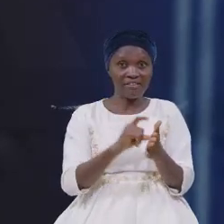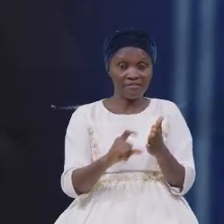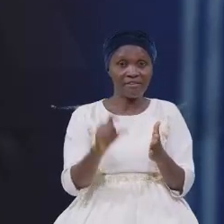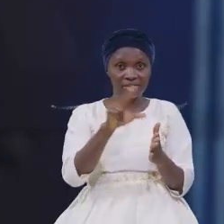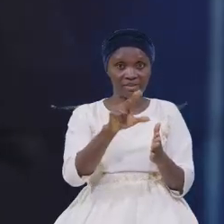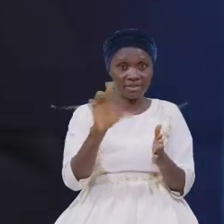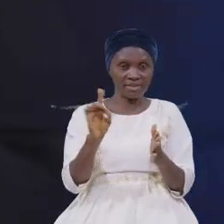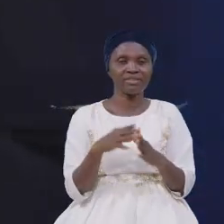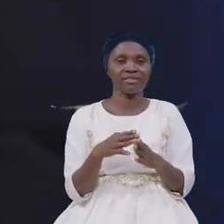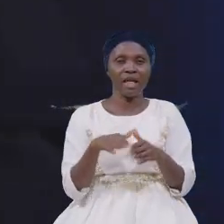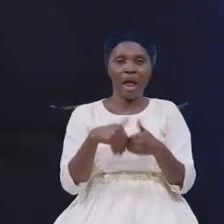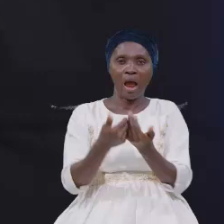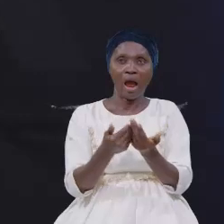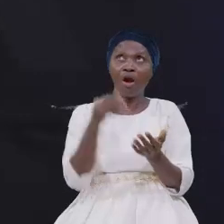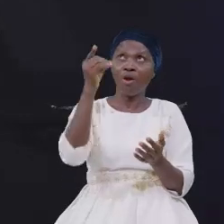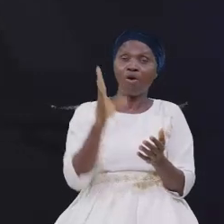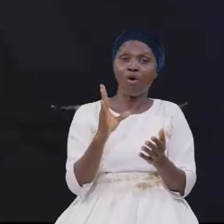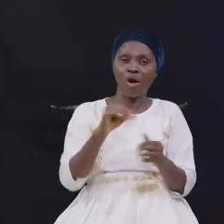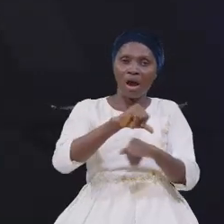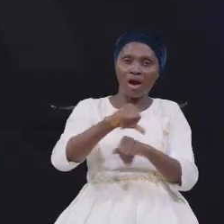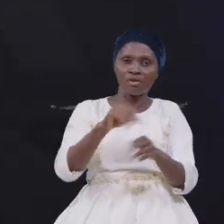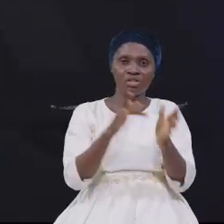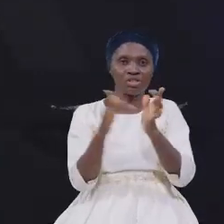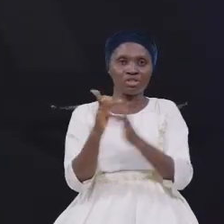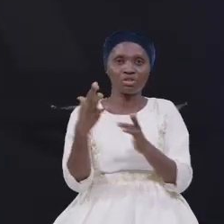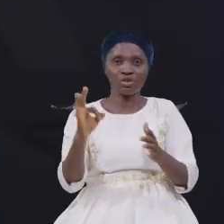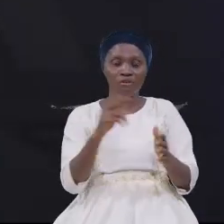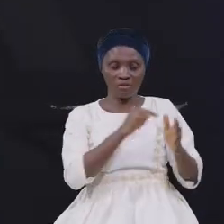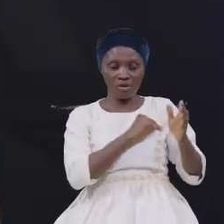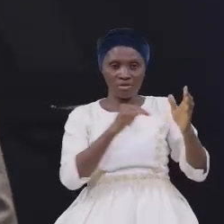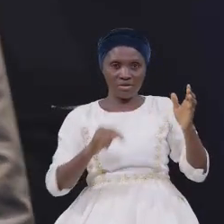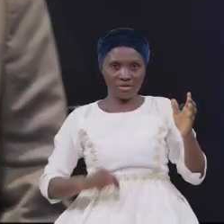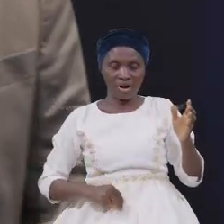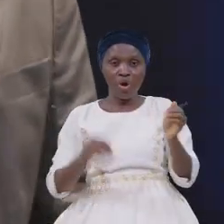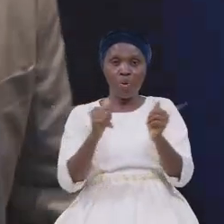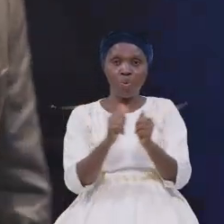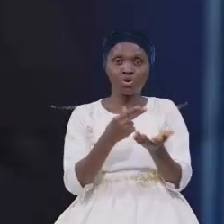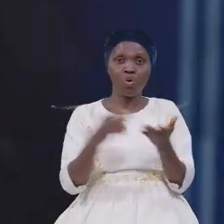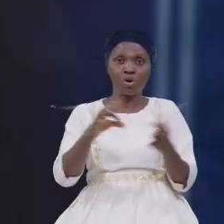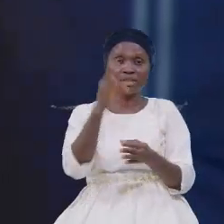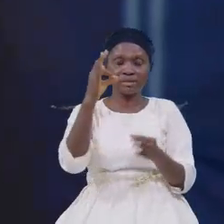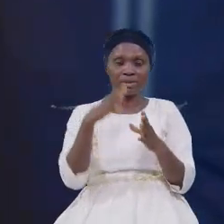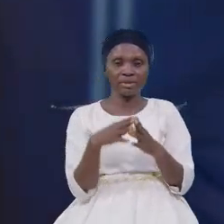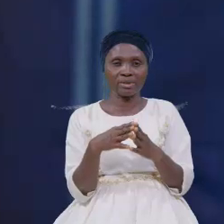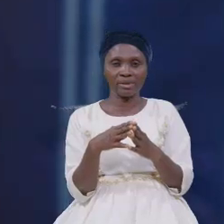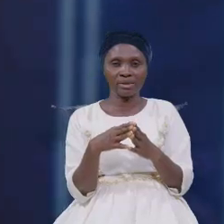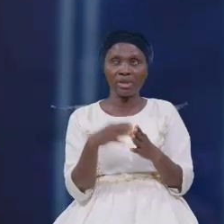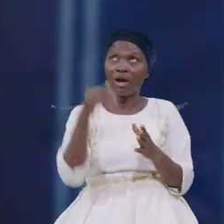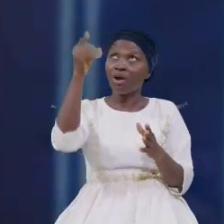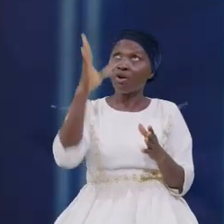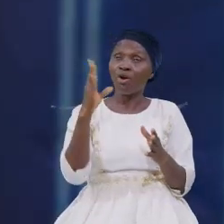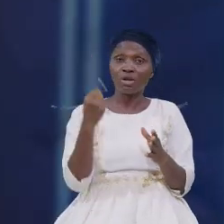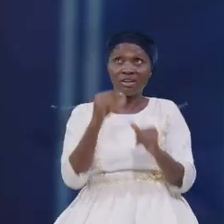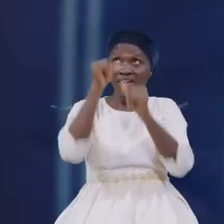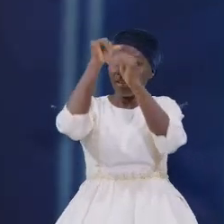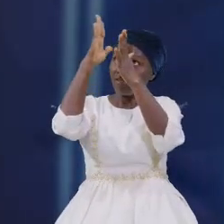anointed Jesus of Nazareth with the Holy Ghost. God the Father told the